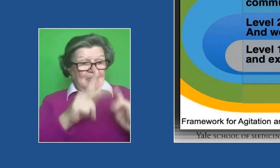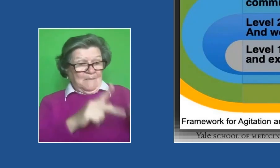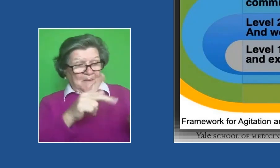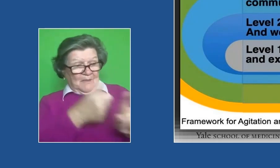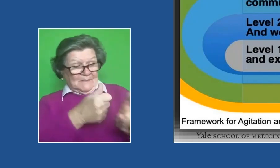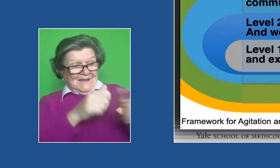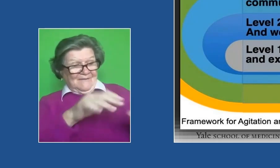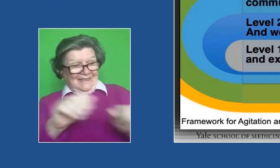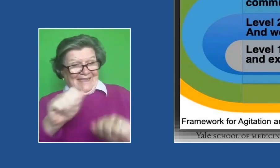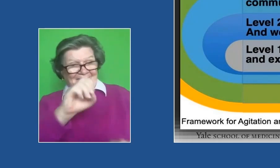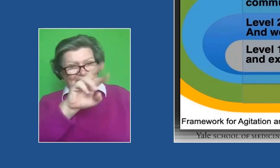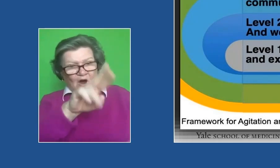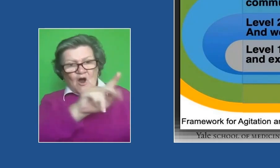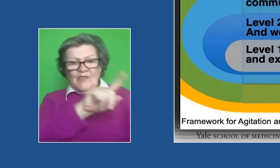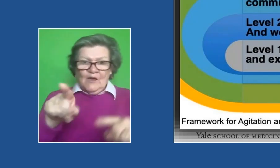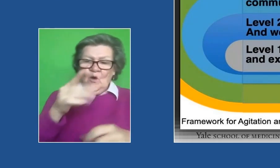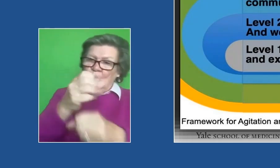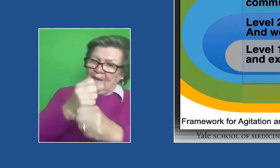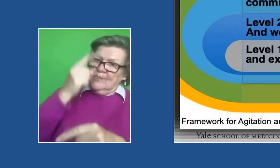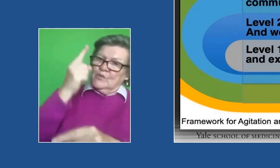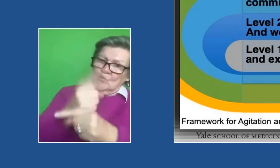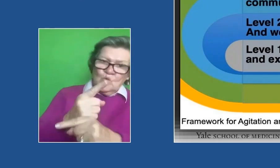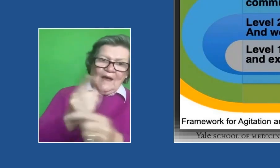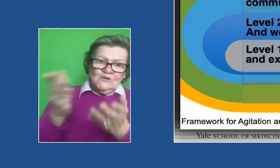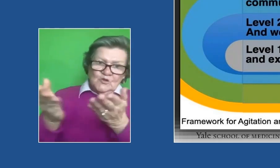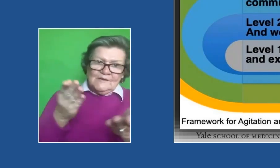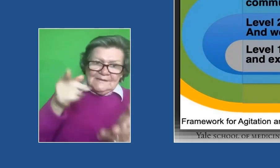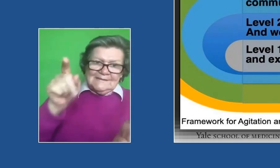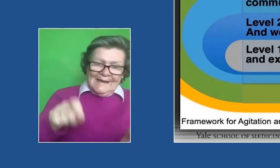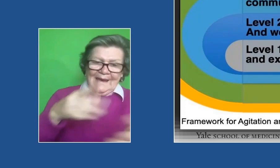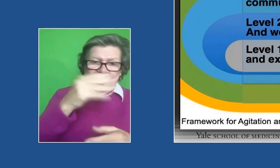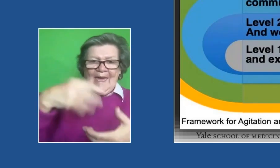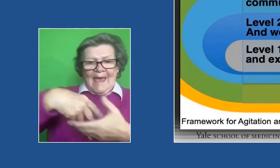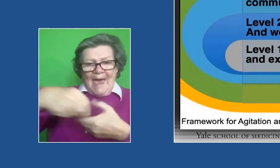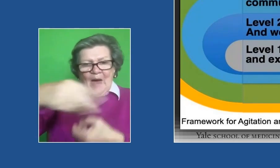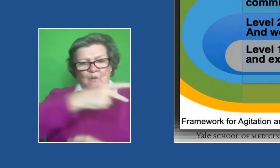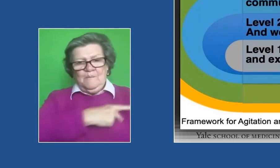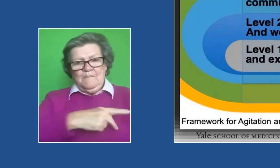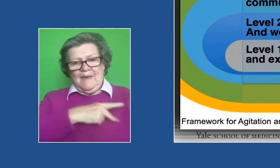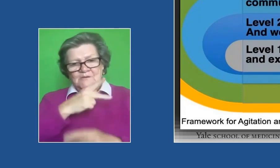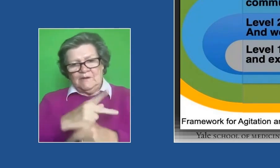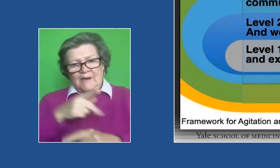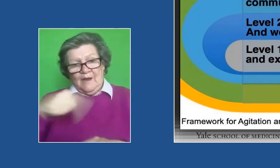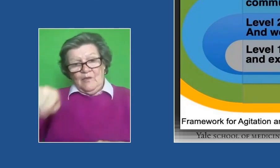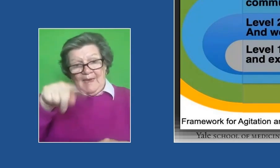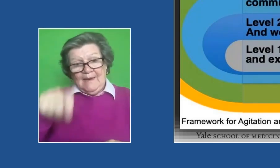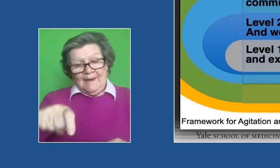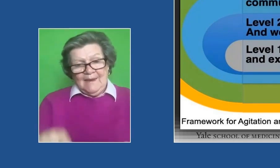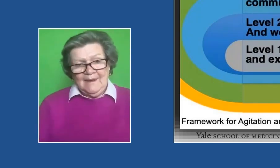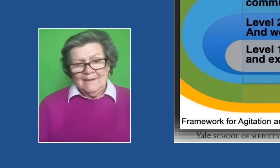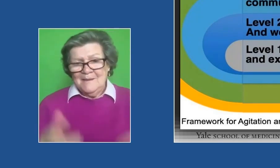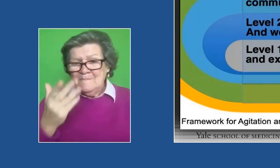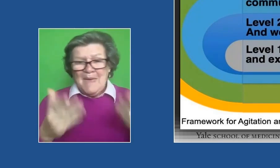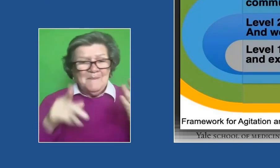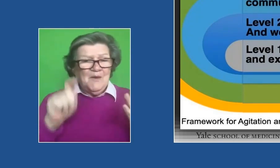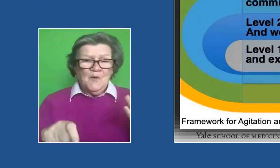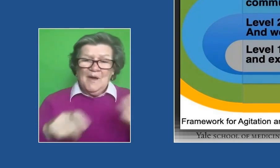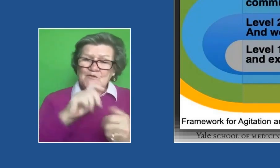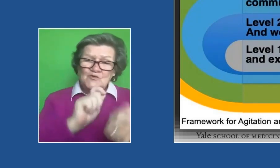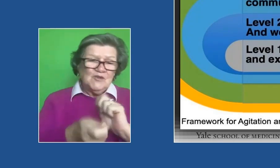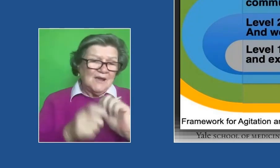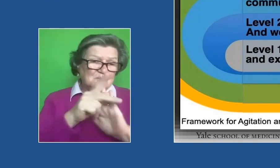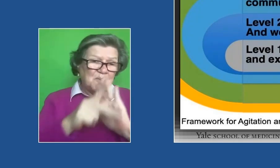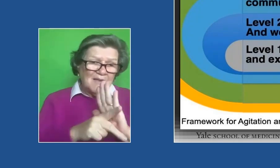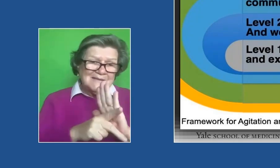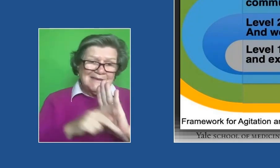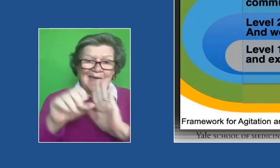they get the right services they need and the outpatient care that they need. And this may include changing policies and laws at the state and federal level so